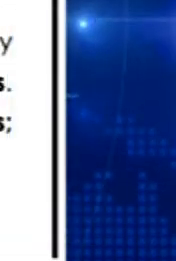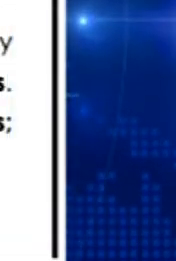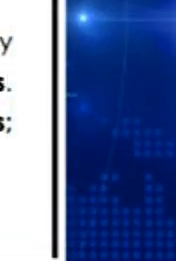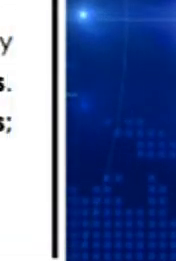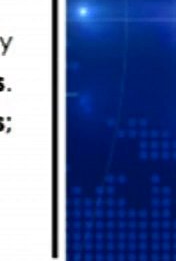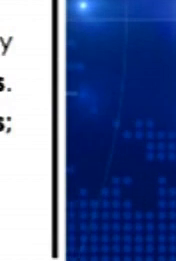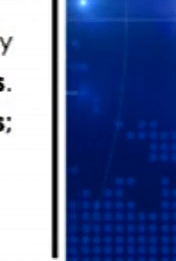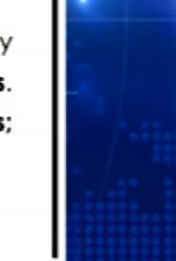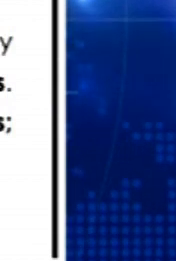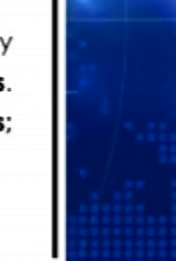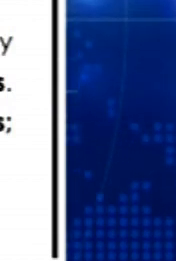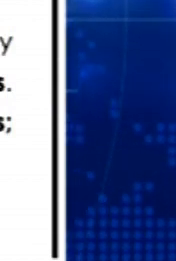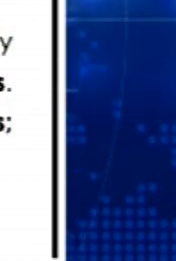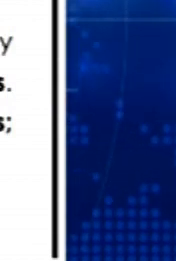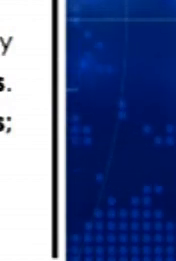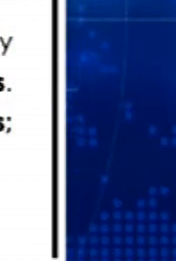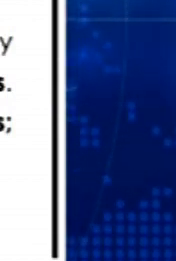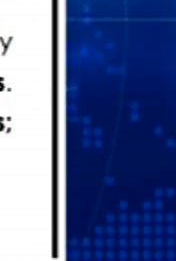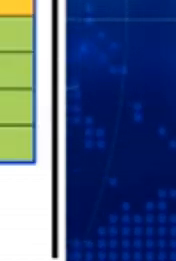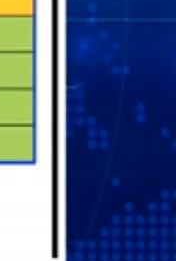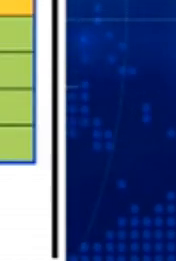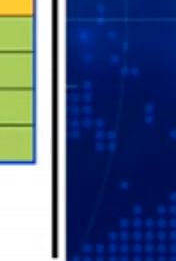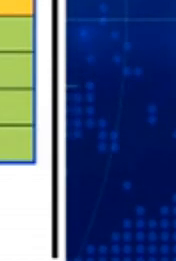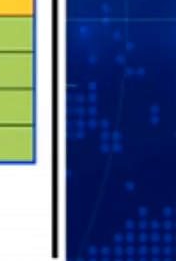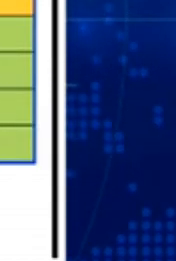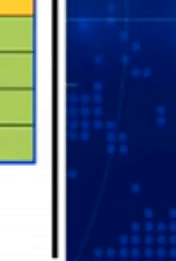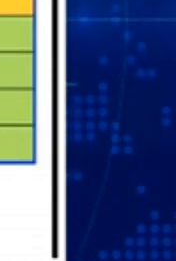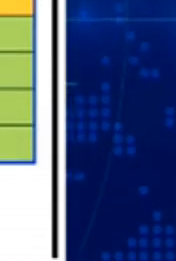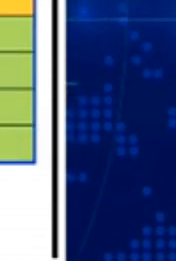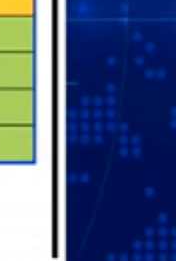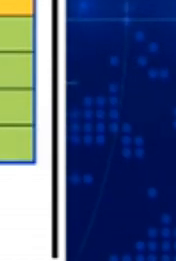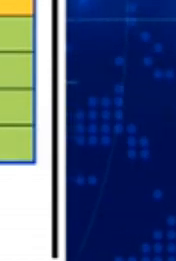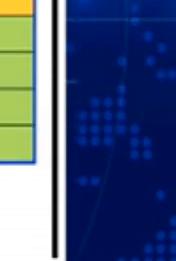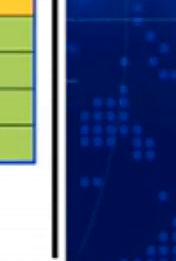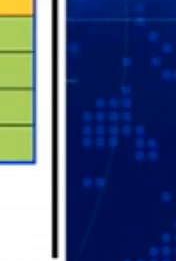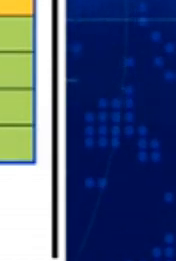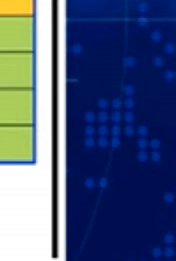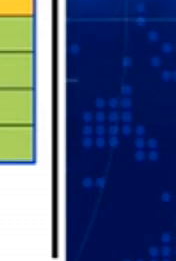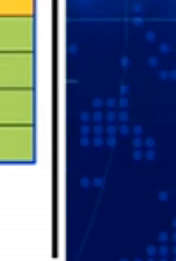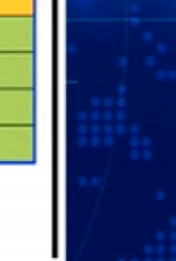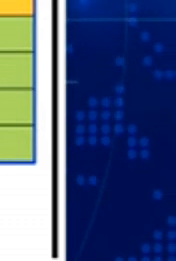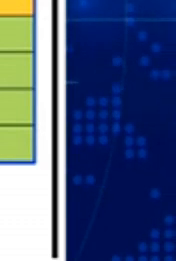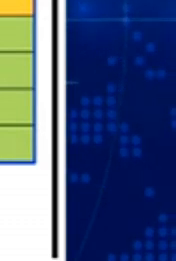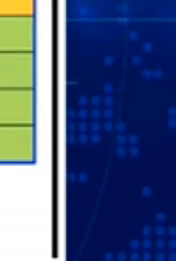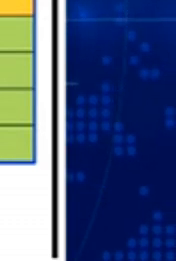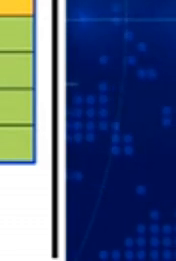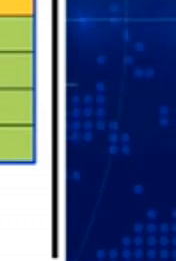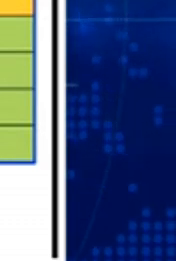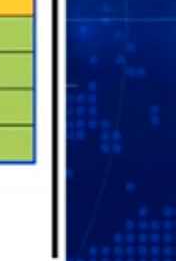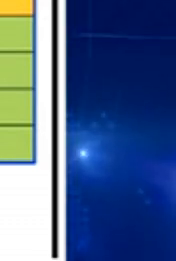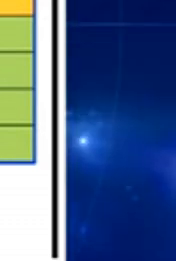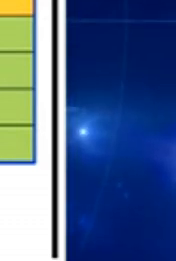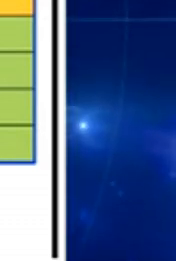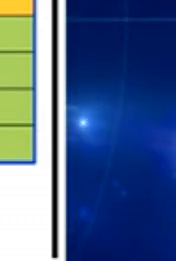you can see, there were significantly less deaths in this wave compared to other deaths. This is our dashboard that get updated, and I think the big point of the dashboard